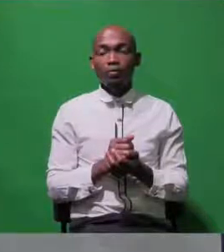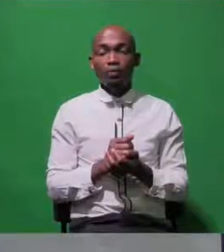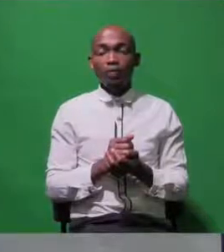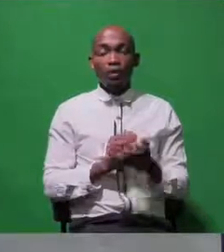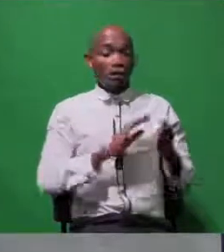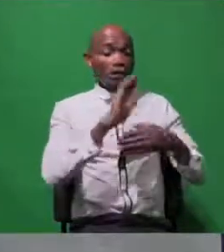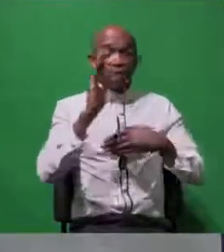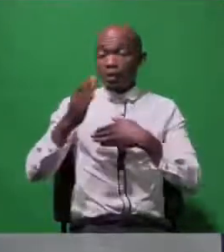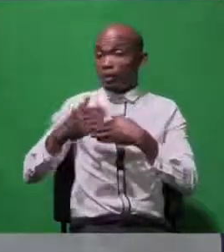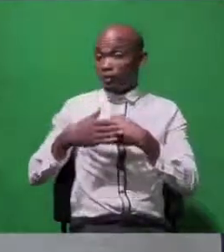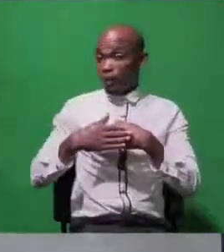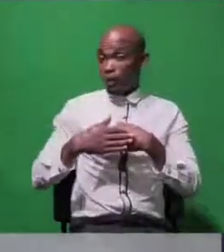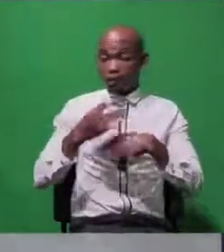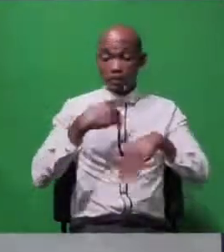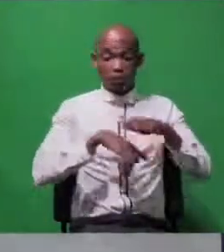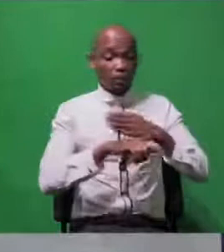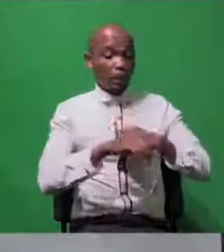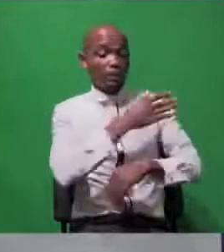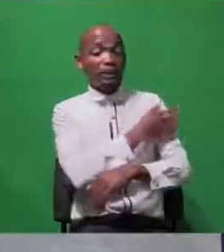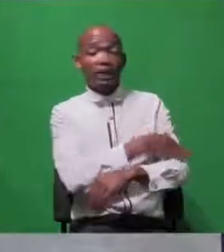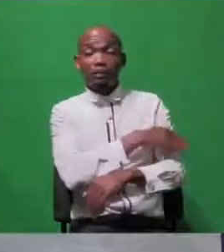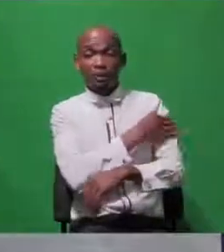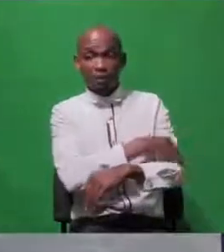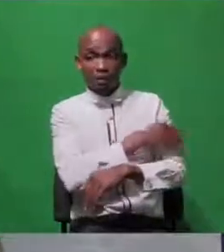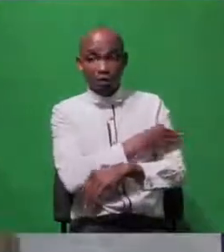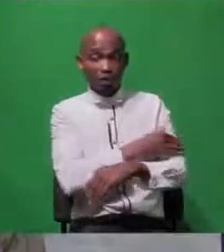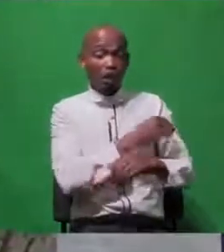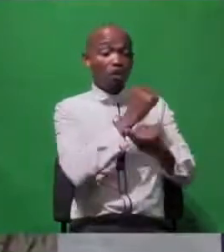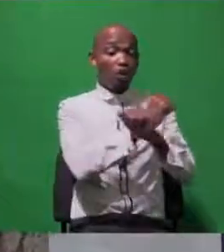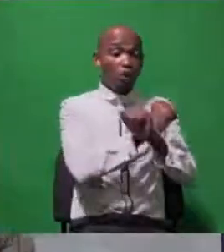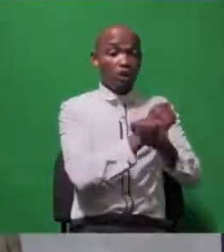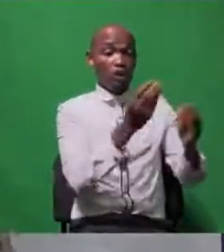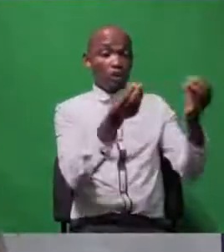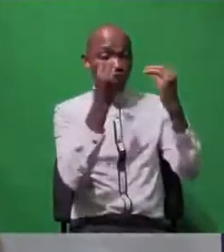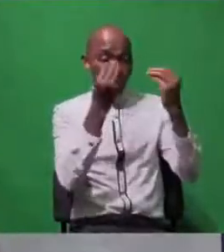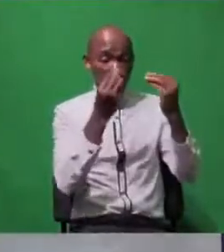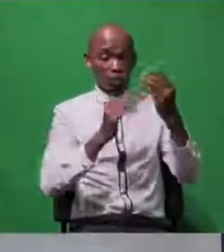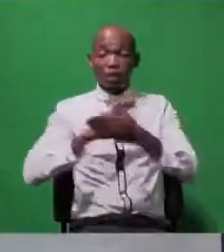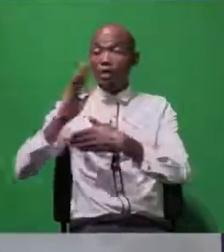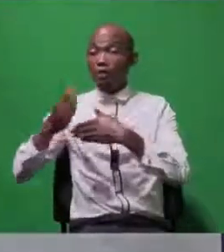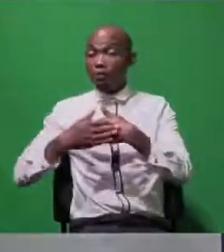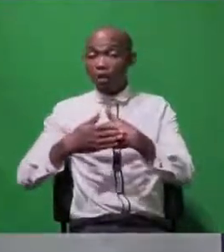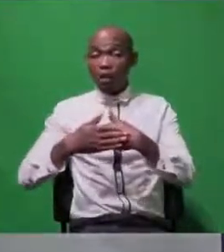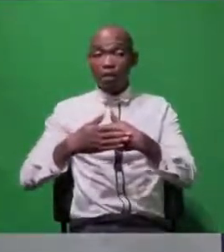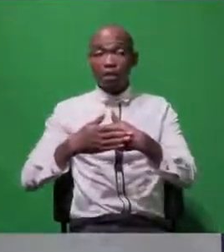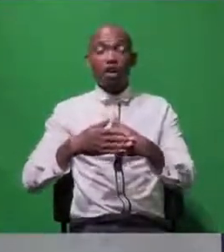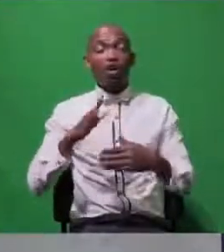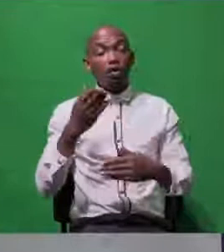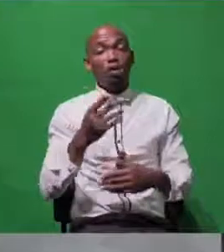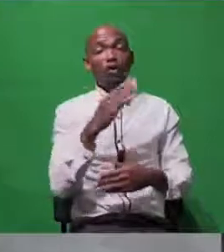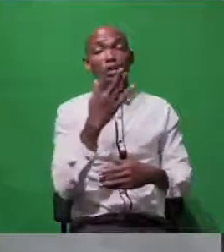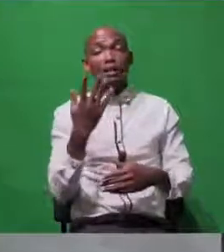refers to the service. Colonial education refers to the type of